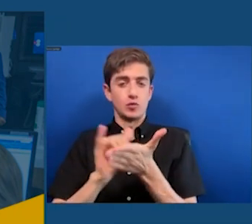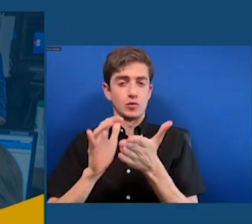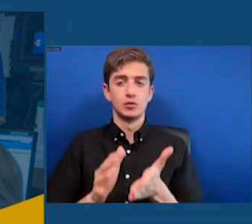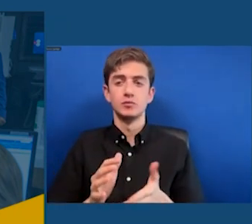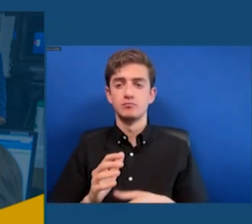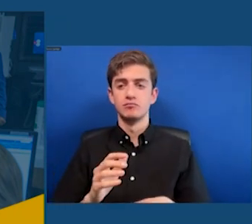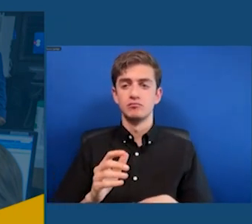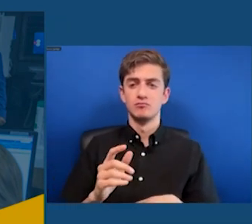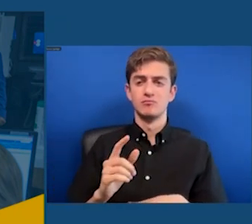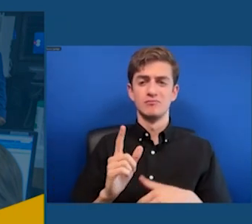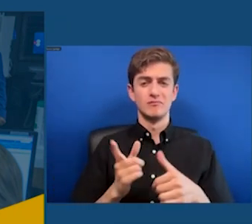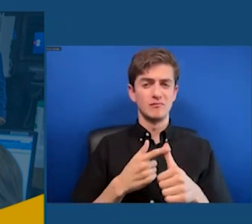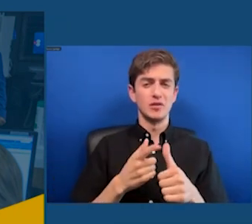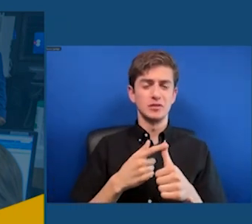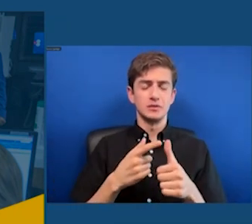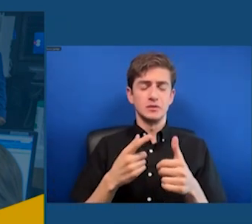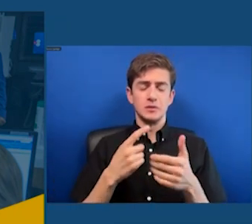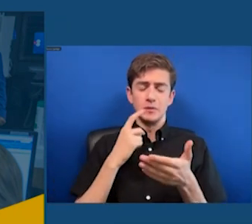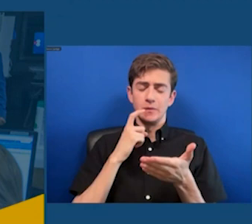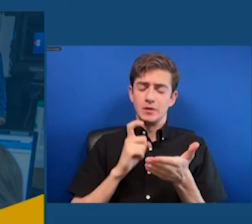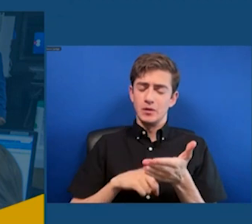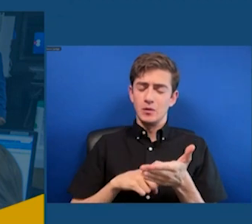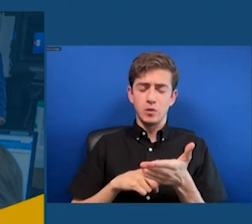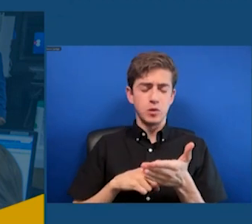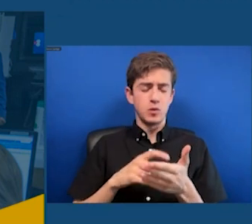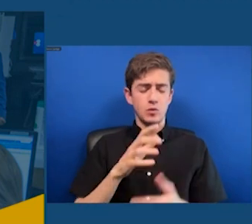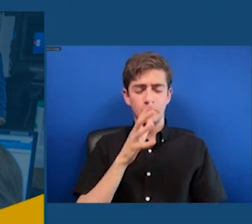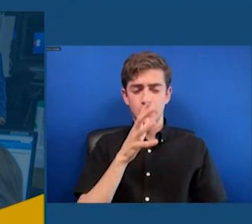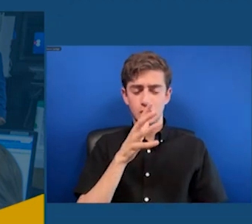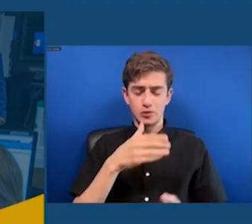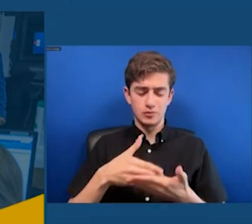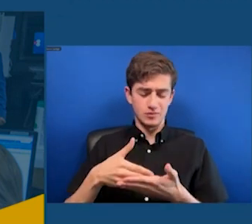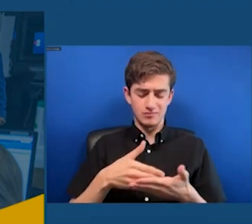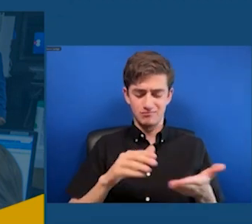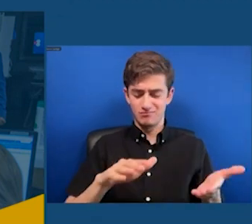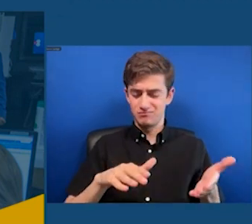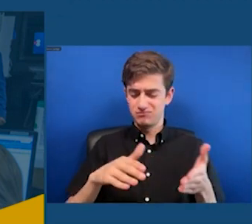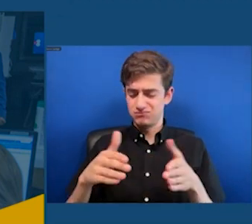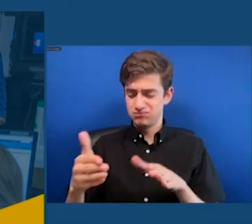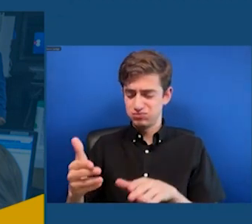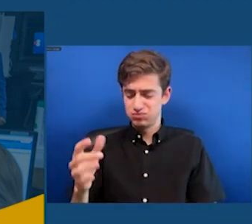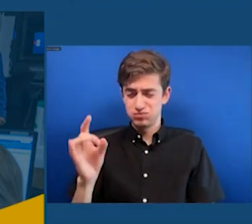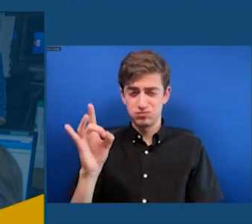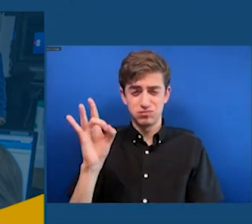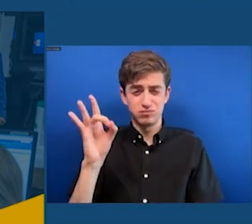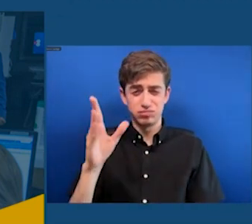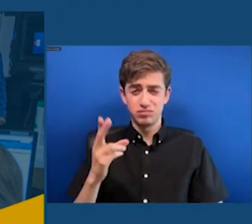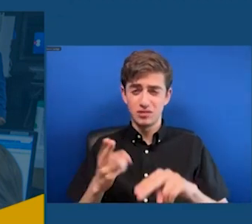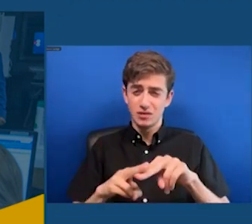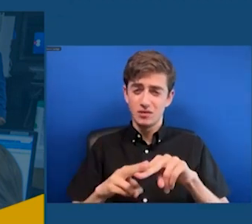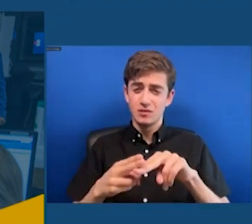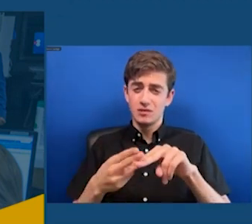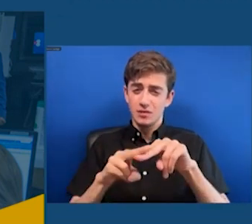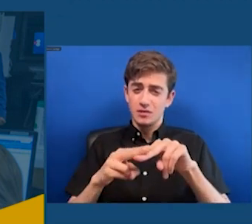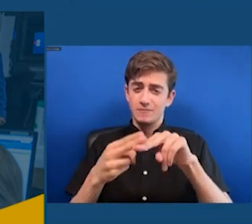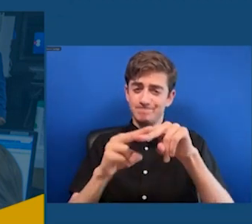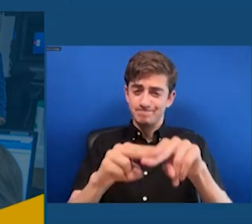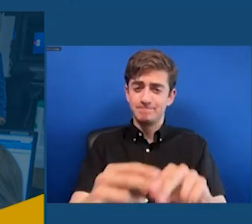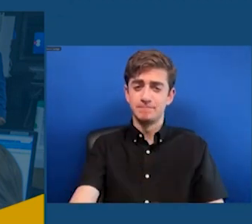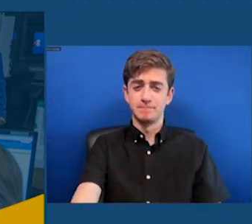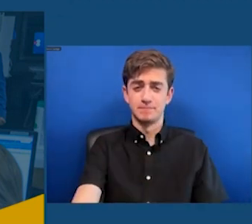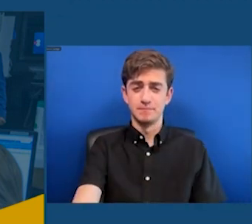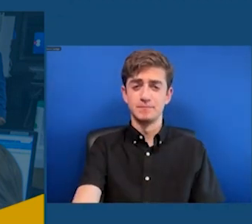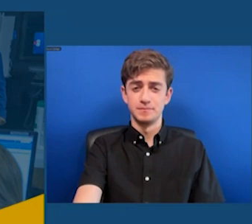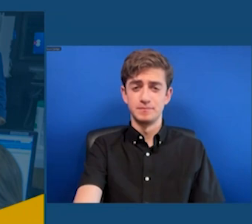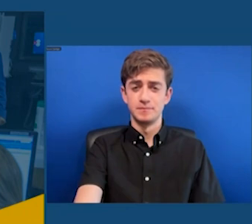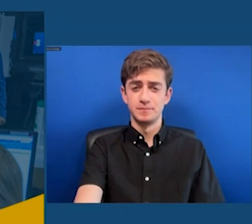with the rise in maternal and infant mortality. Every year, hundreds of New York families